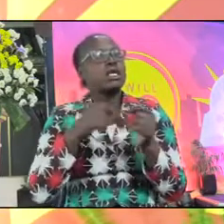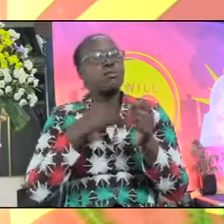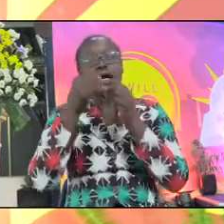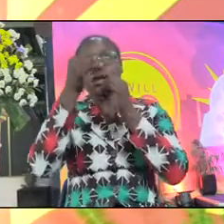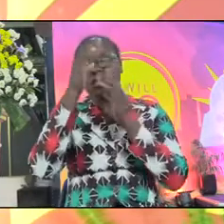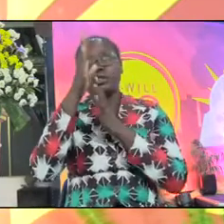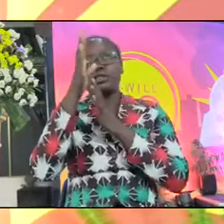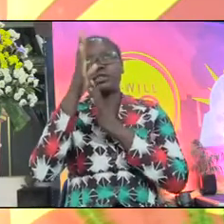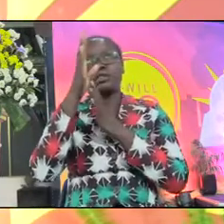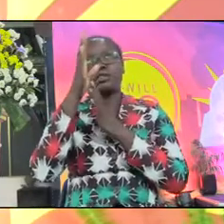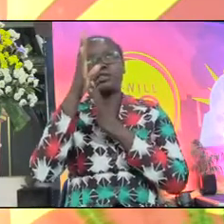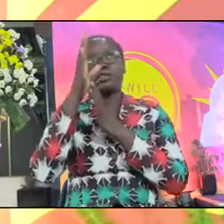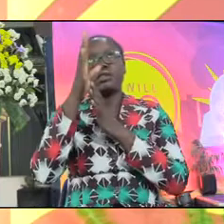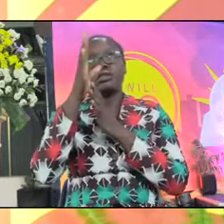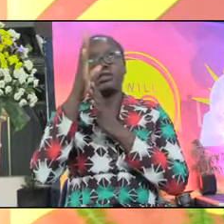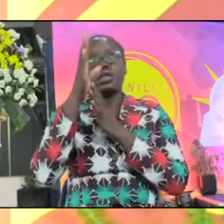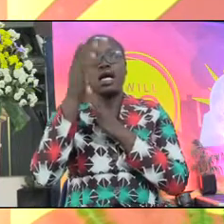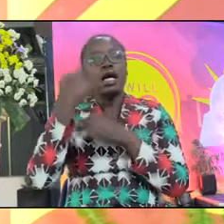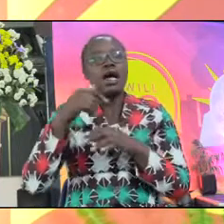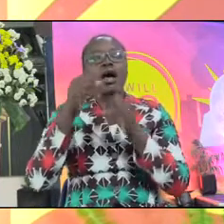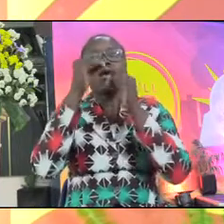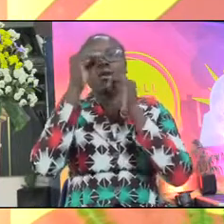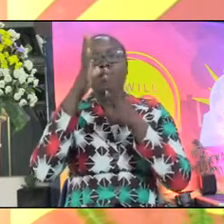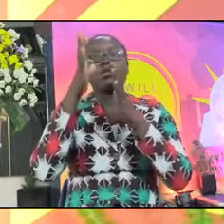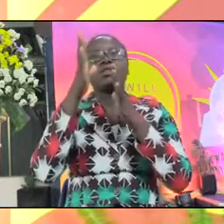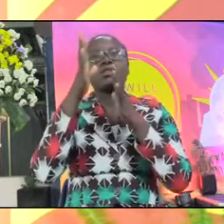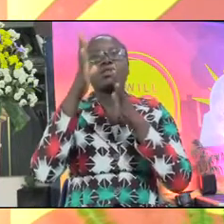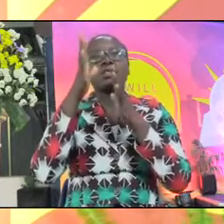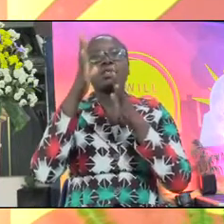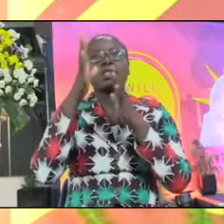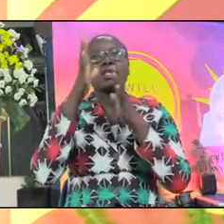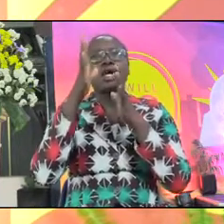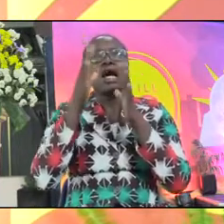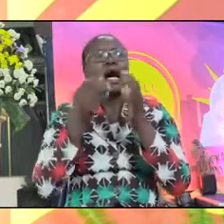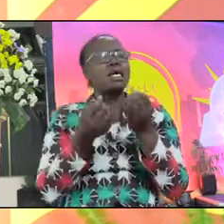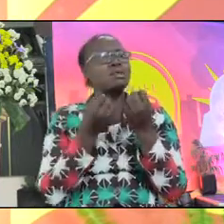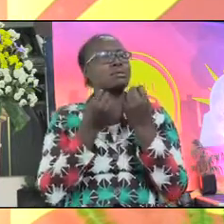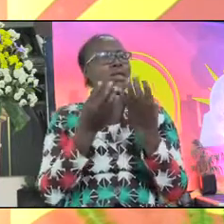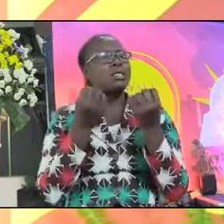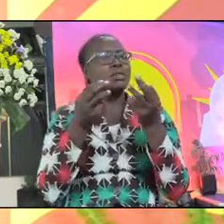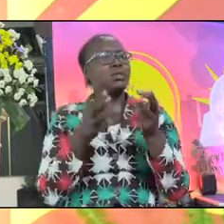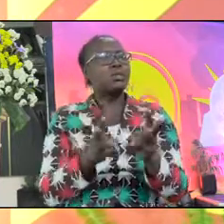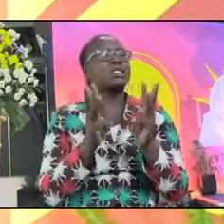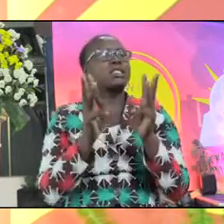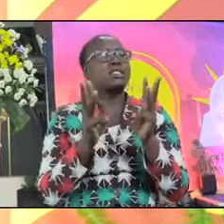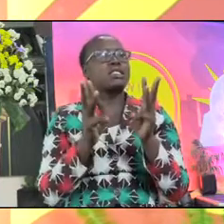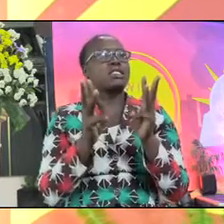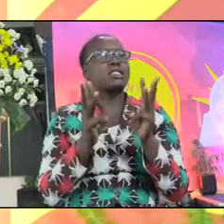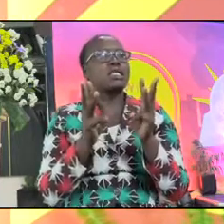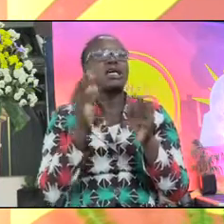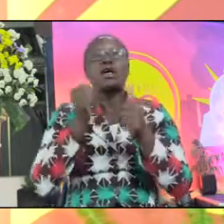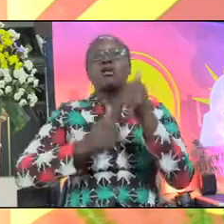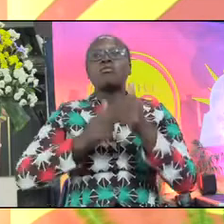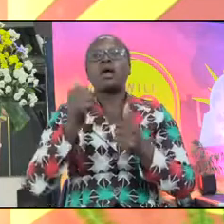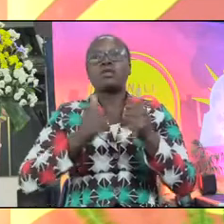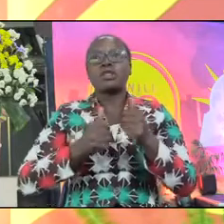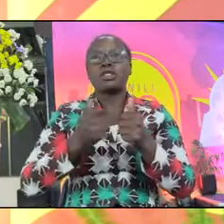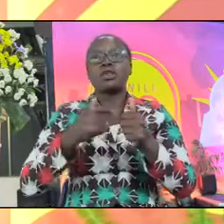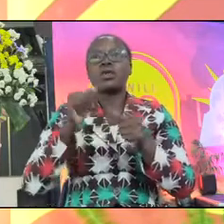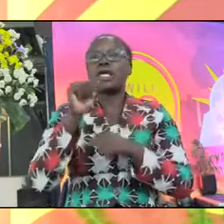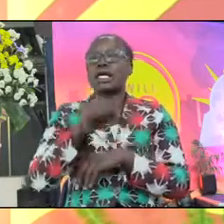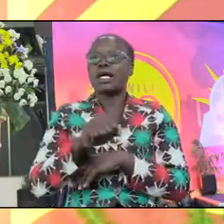my God, our God, has so many ways by which he